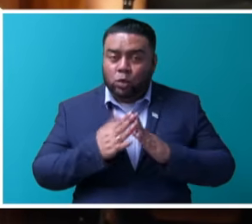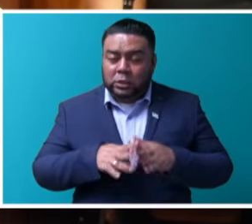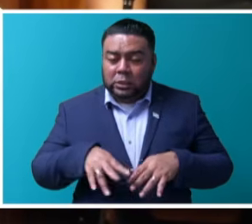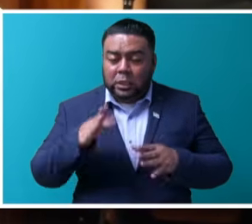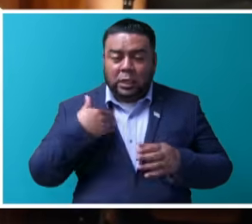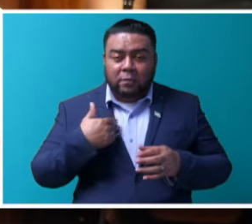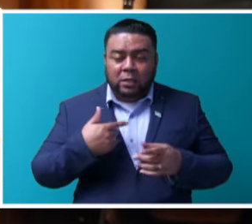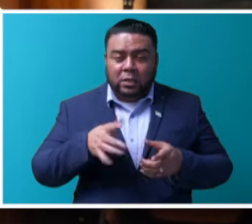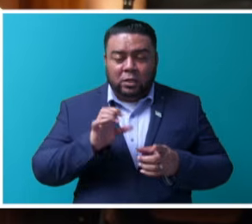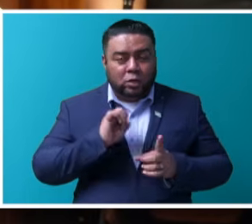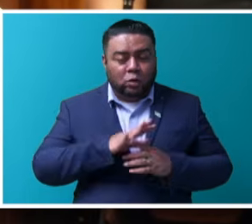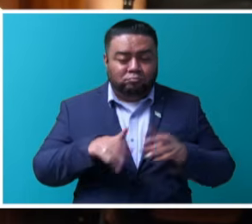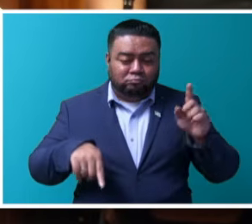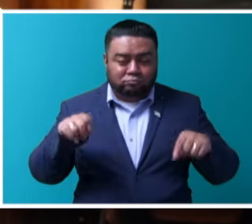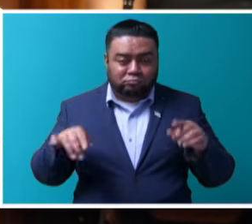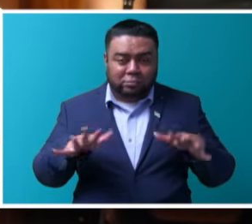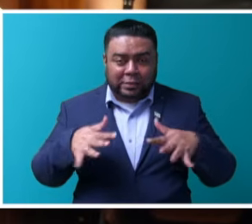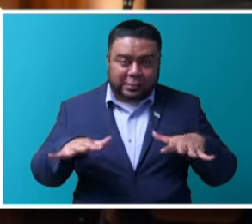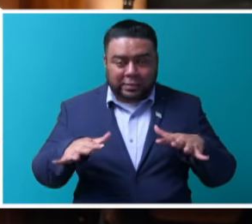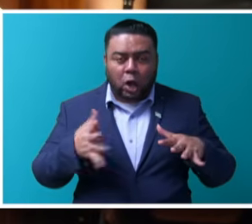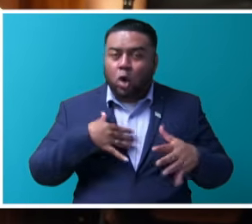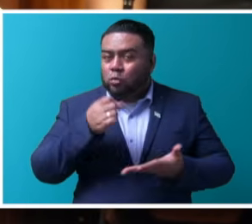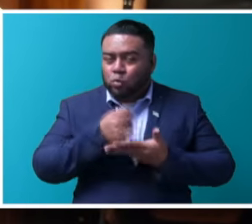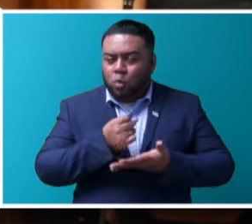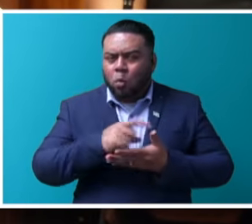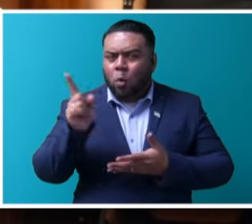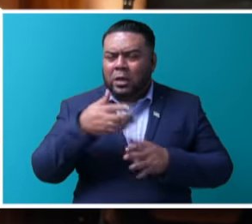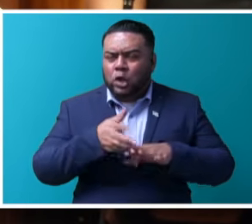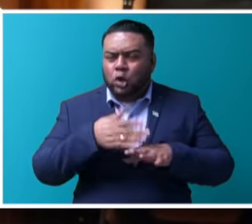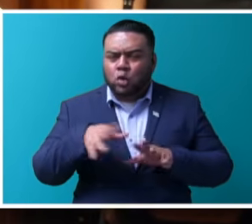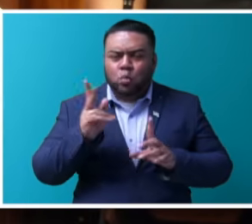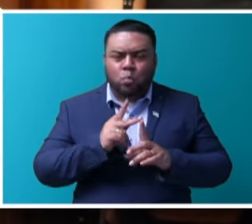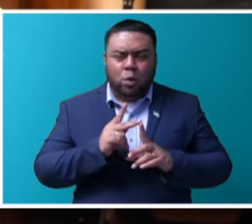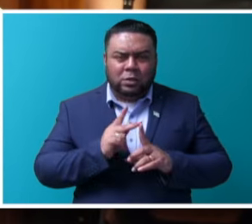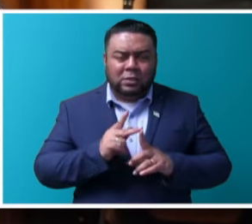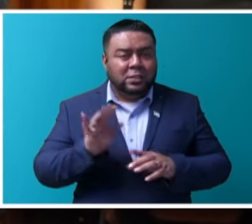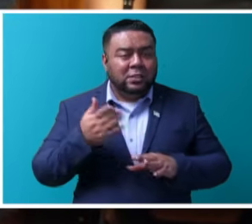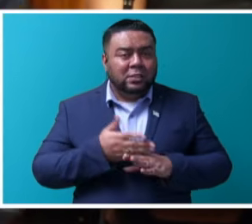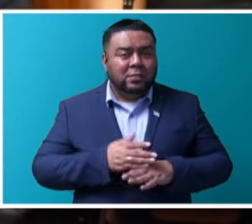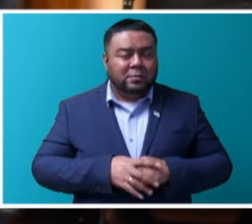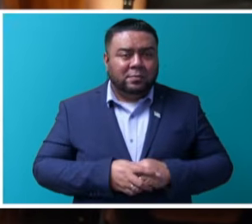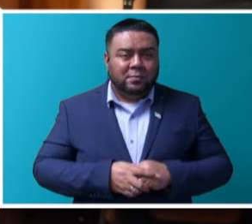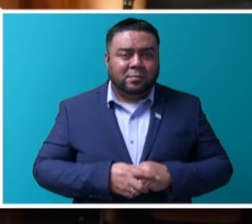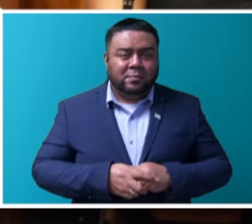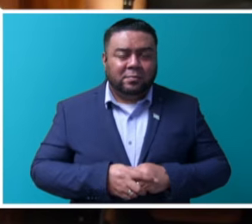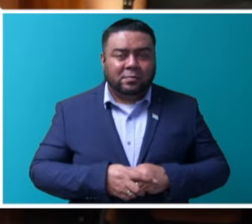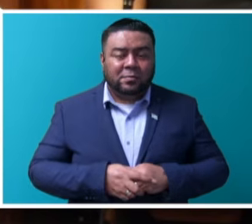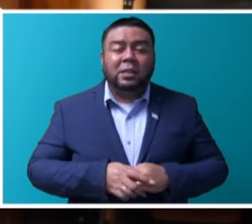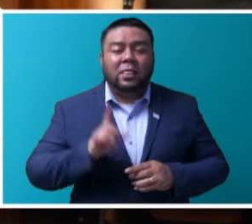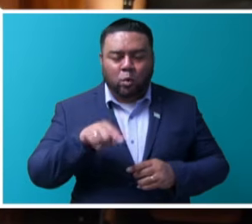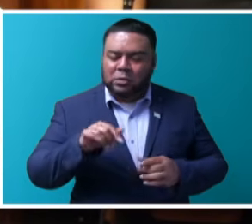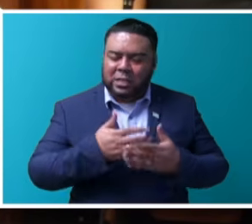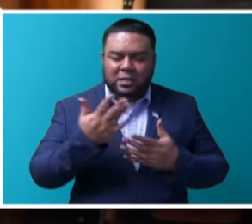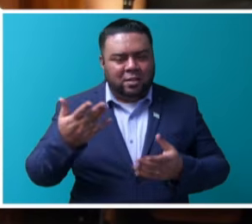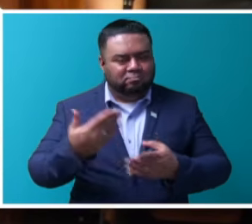of constant uncertainty, unsure of what new policies and tax measures every new budget would bring. Those days are